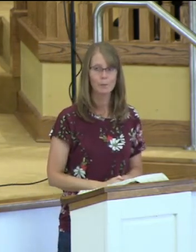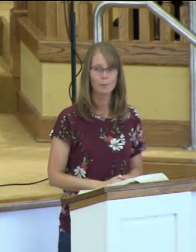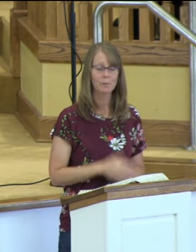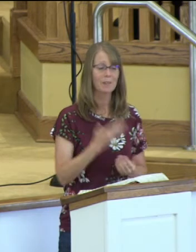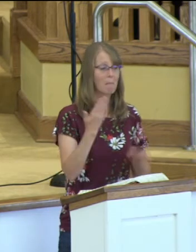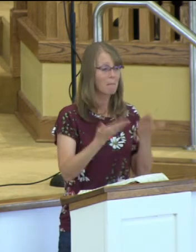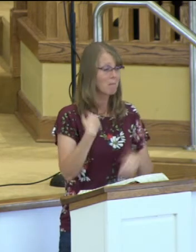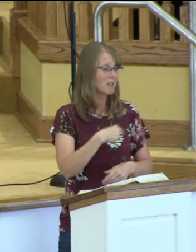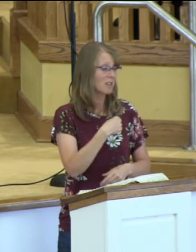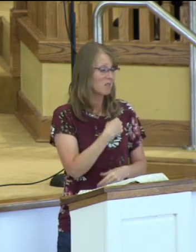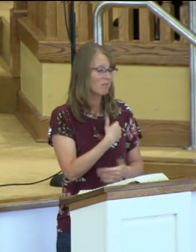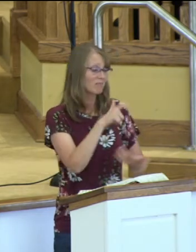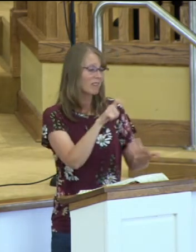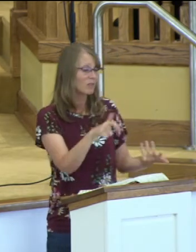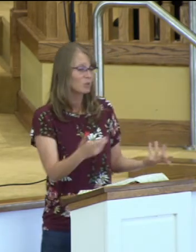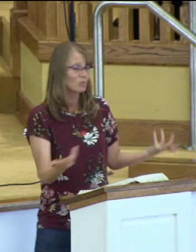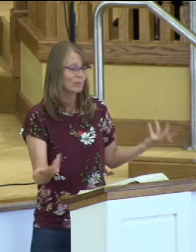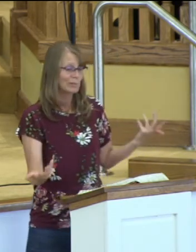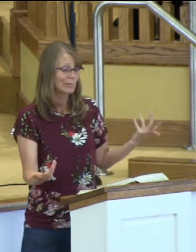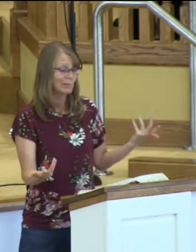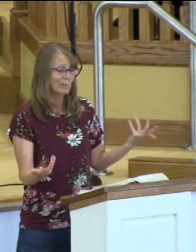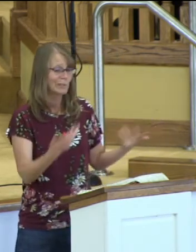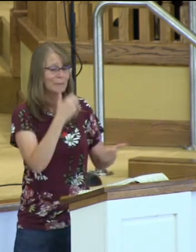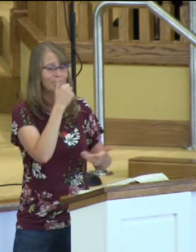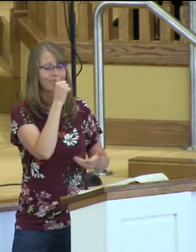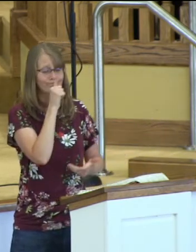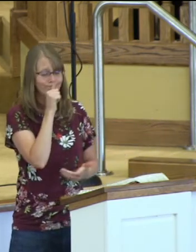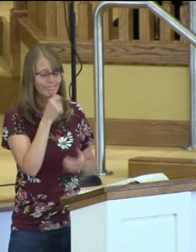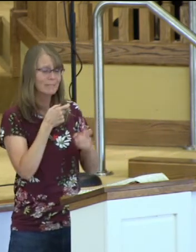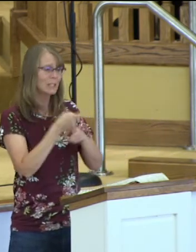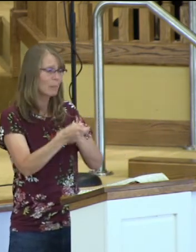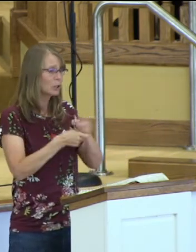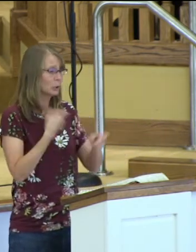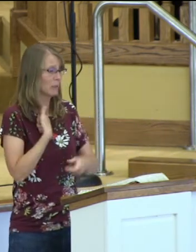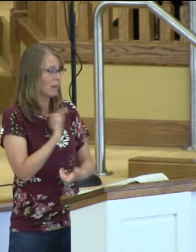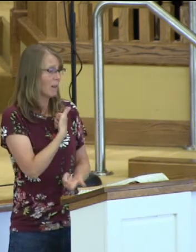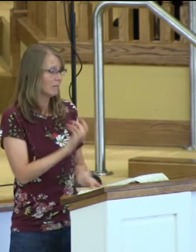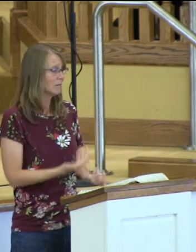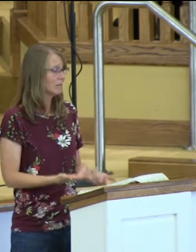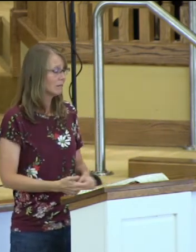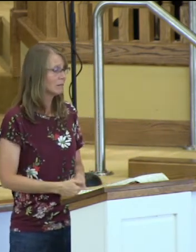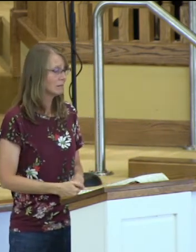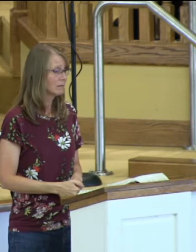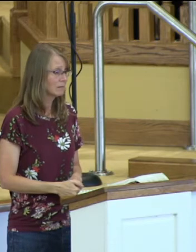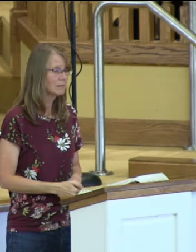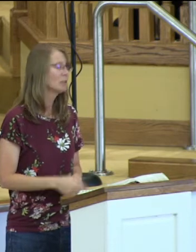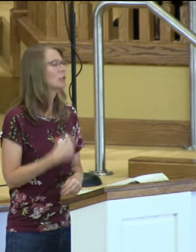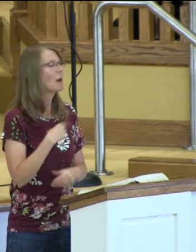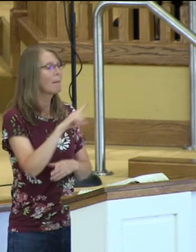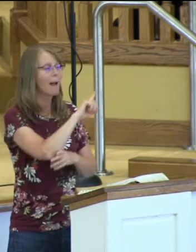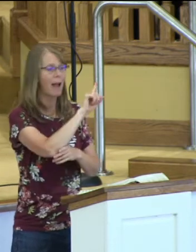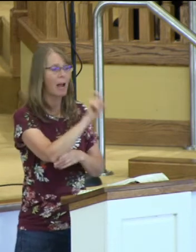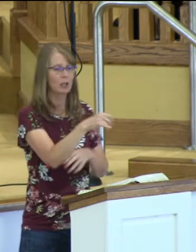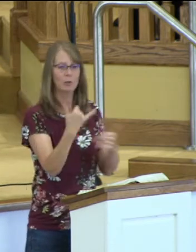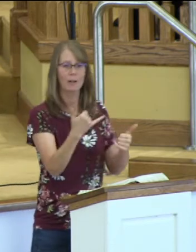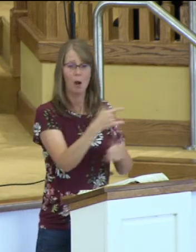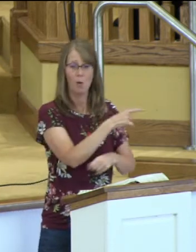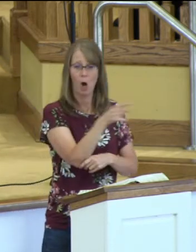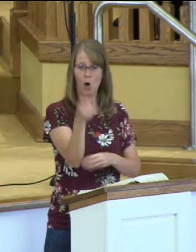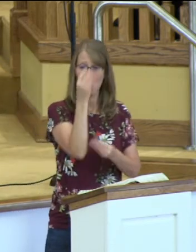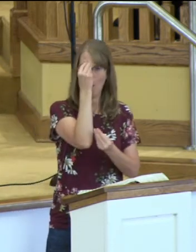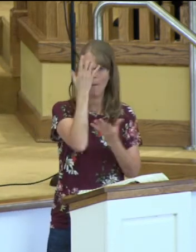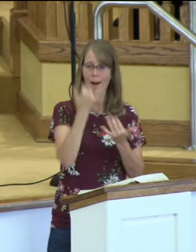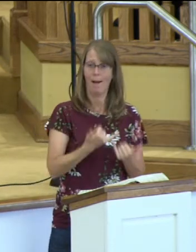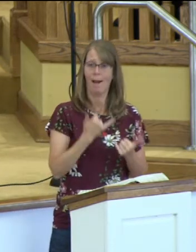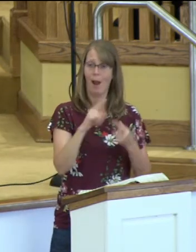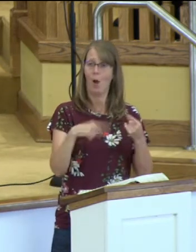Maybe we'll have to endure some persecution. So I ask you the question now, are you obedient now